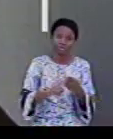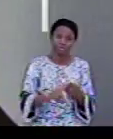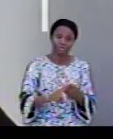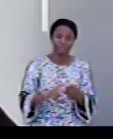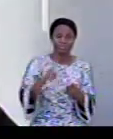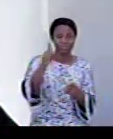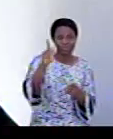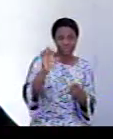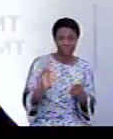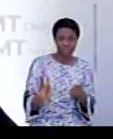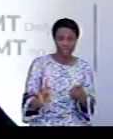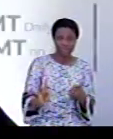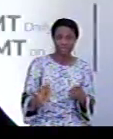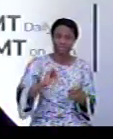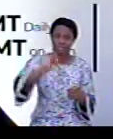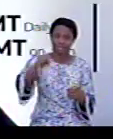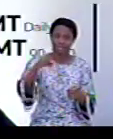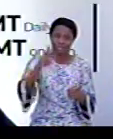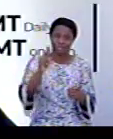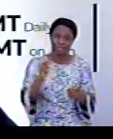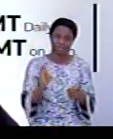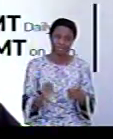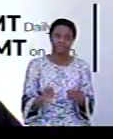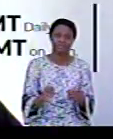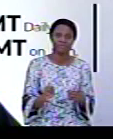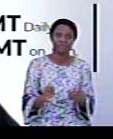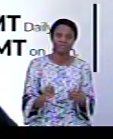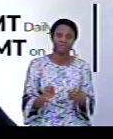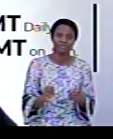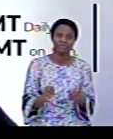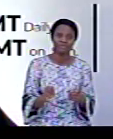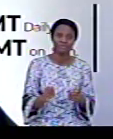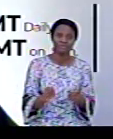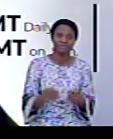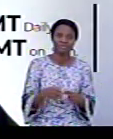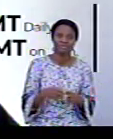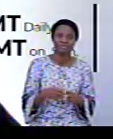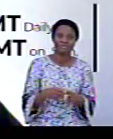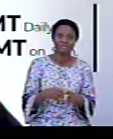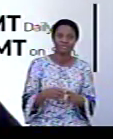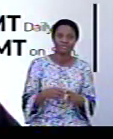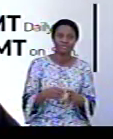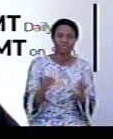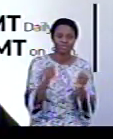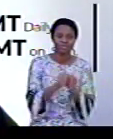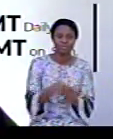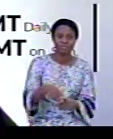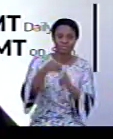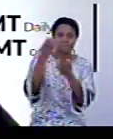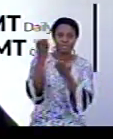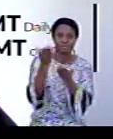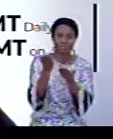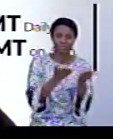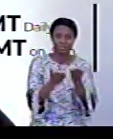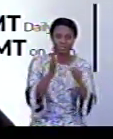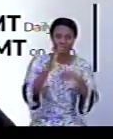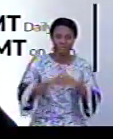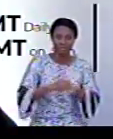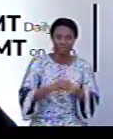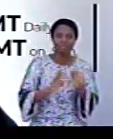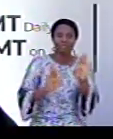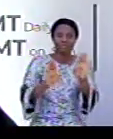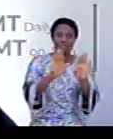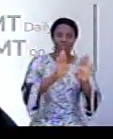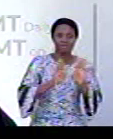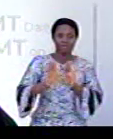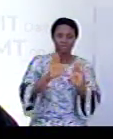of June at 1600 hours with a special service on Sunday morning at 700 hours GMT,